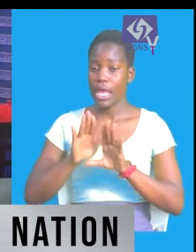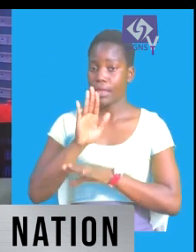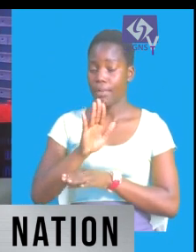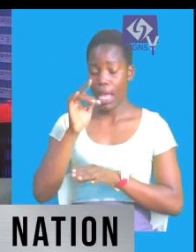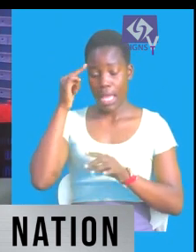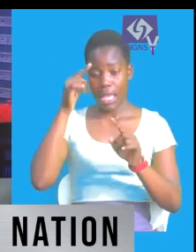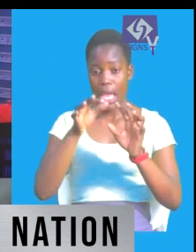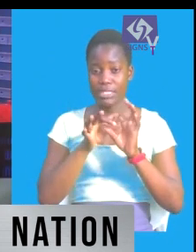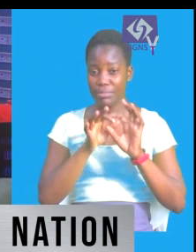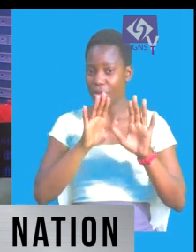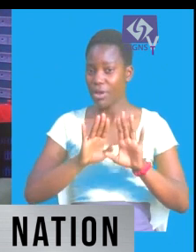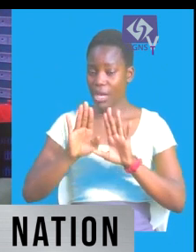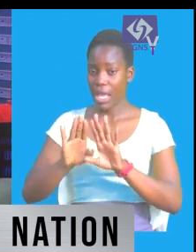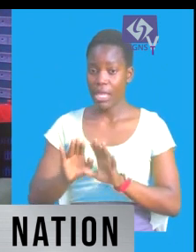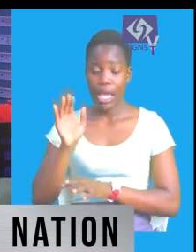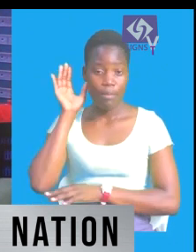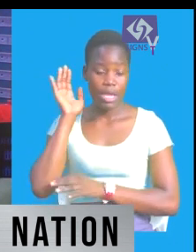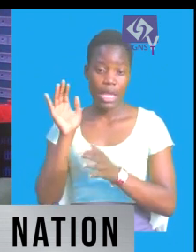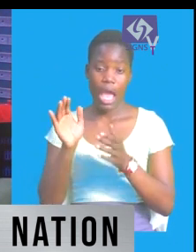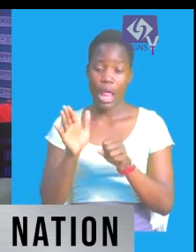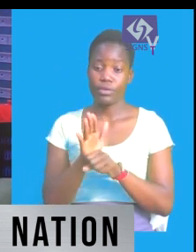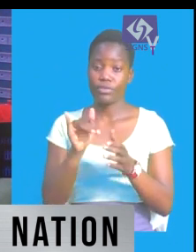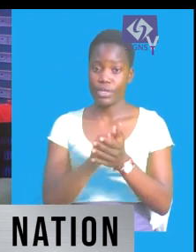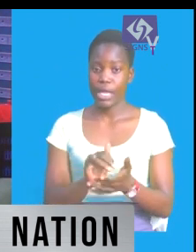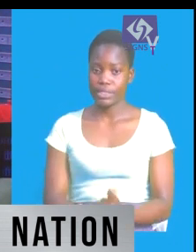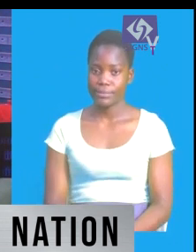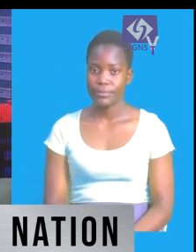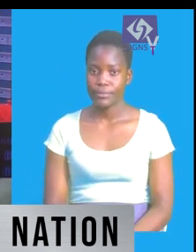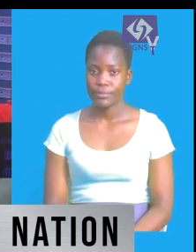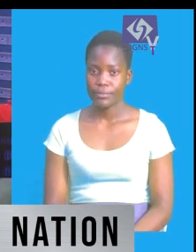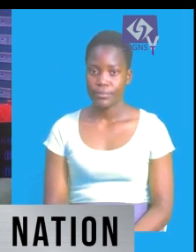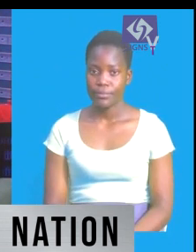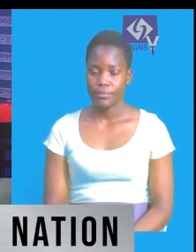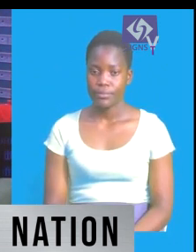Azimio rallies. I'm hearing a lot of that. I'm hearing a lot of